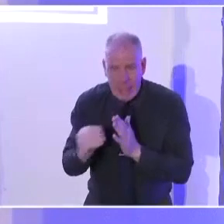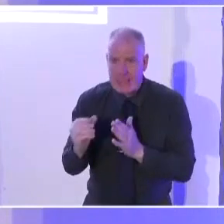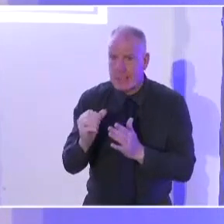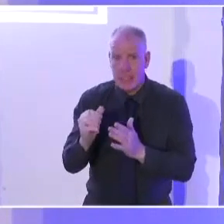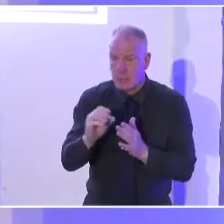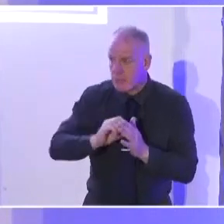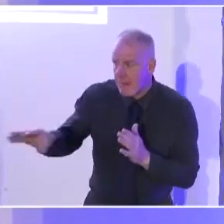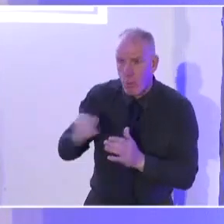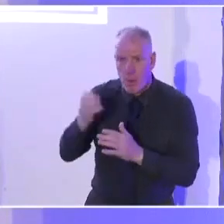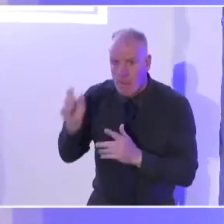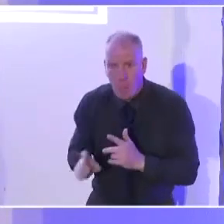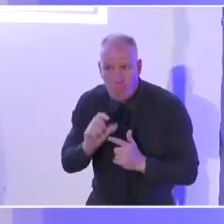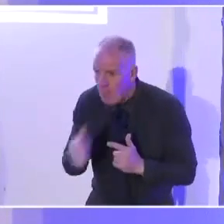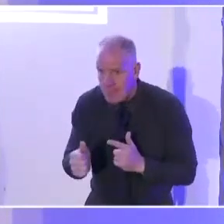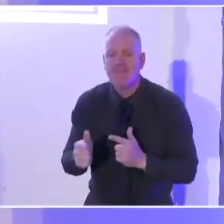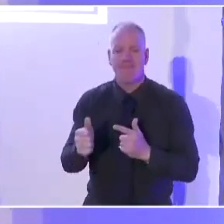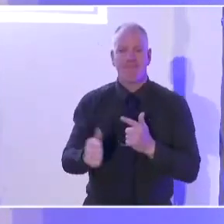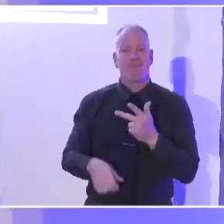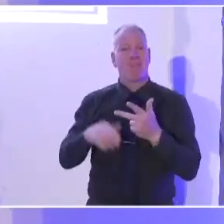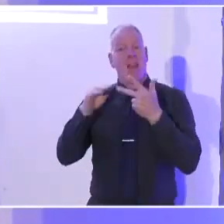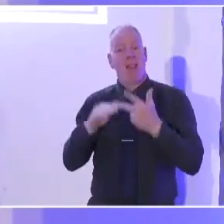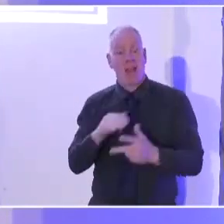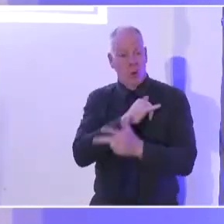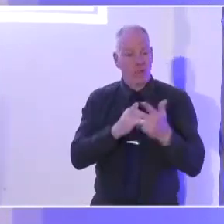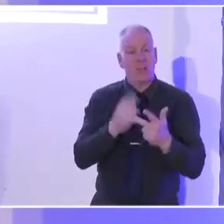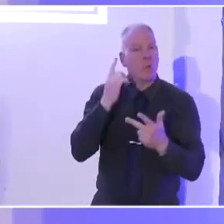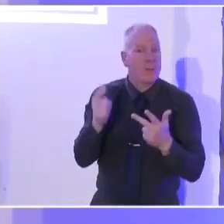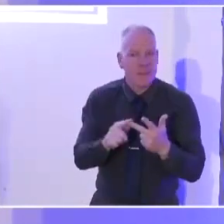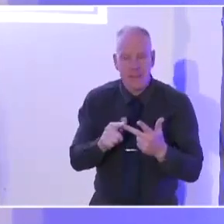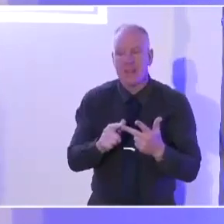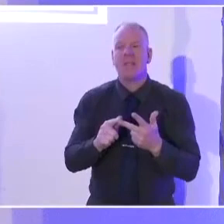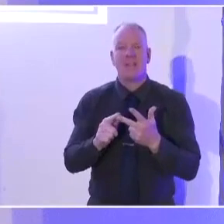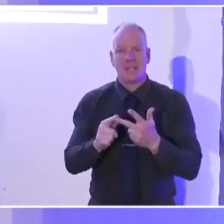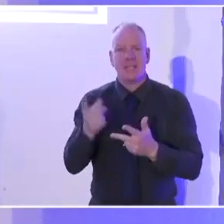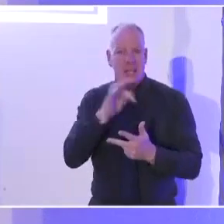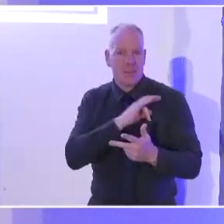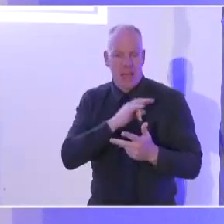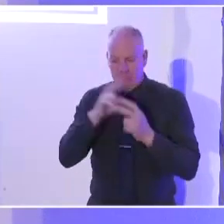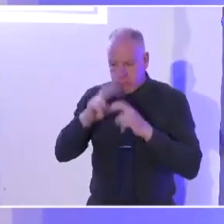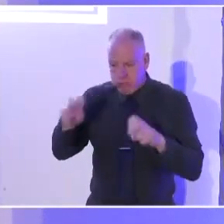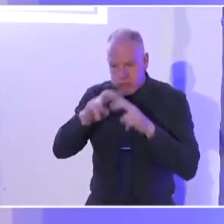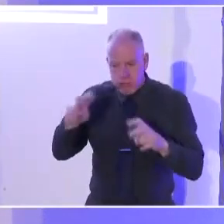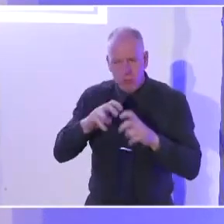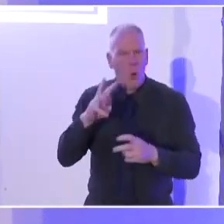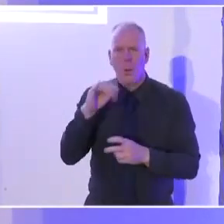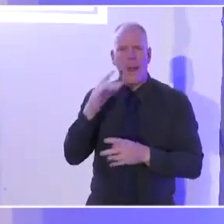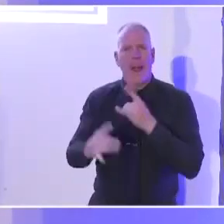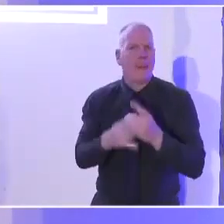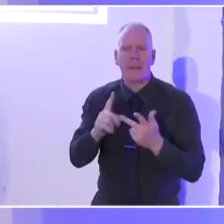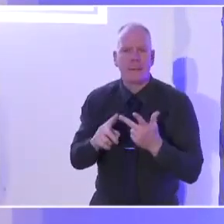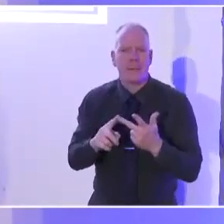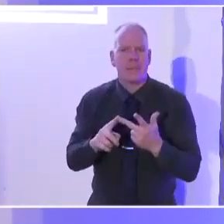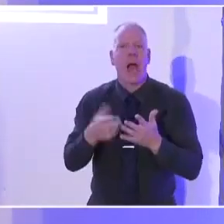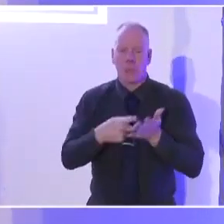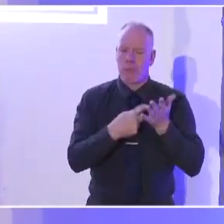been transmitted to a third party. And then finally, the organization had also carried out a detailed investigation And made